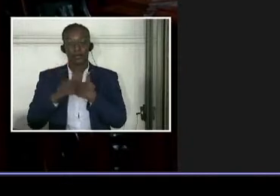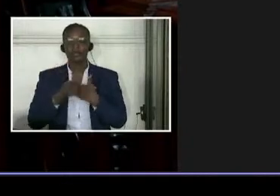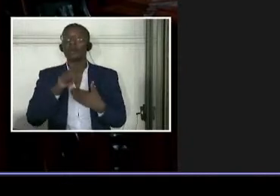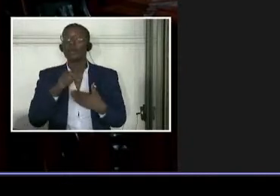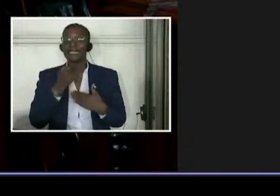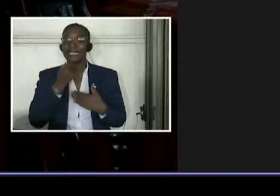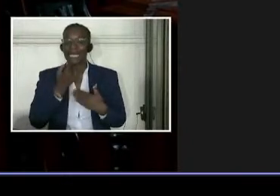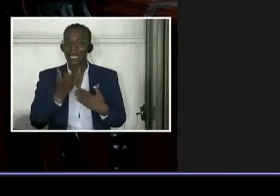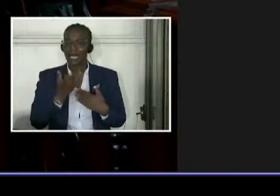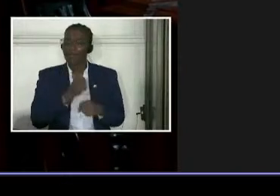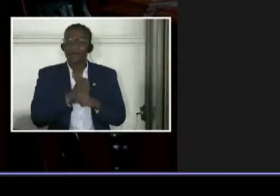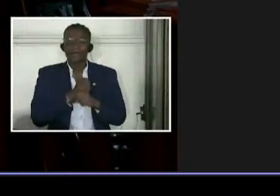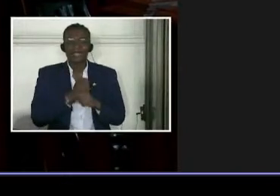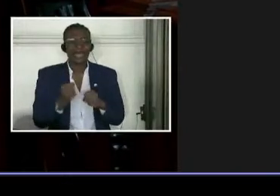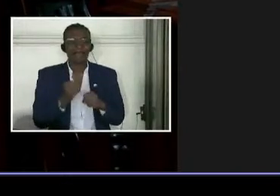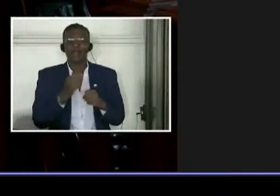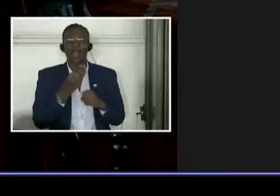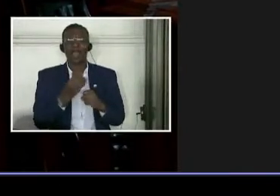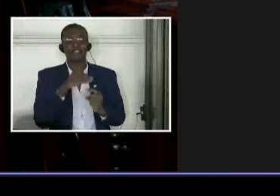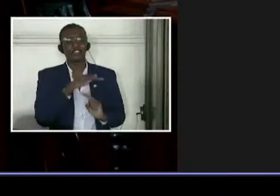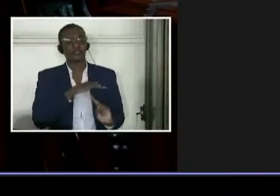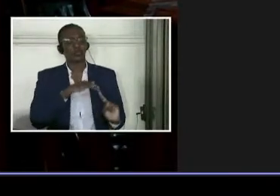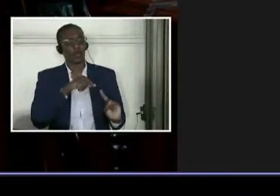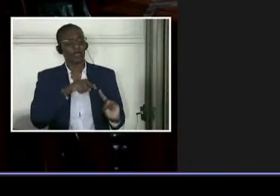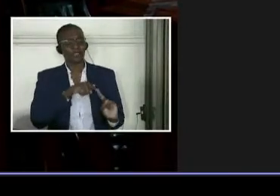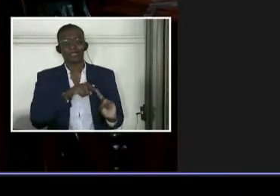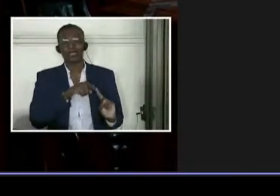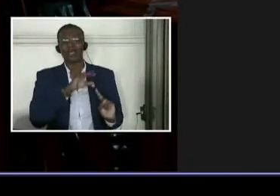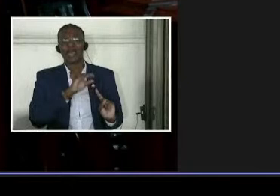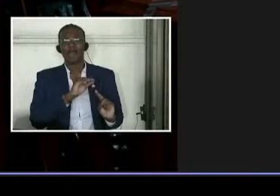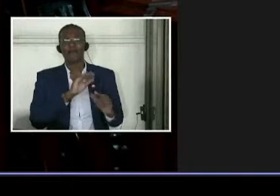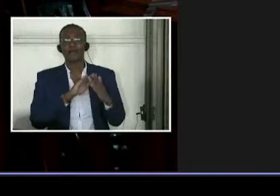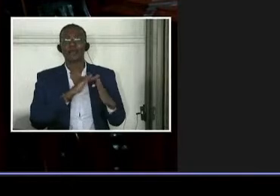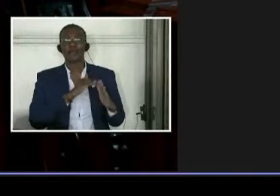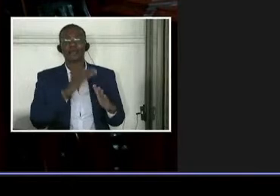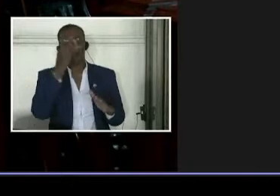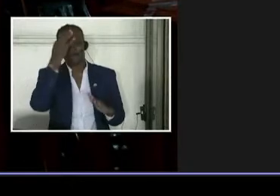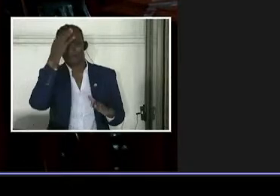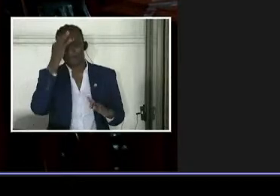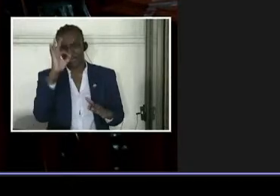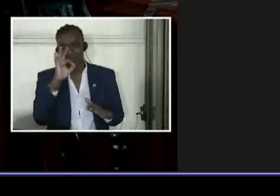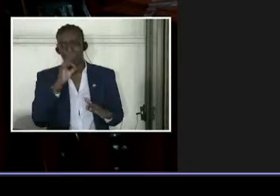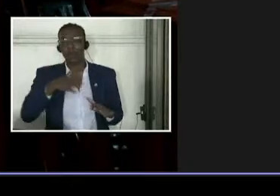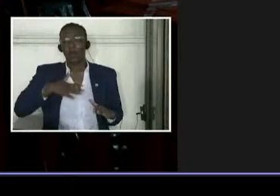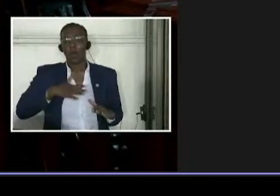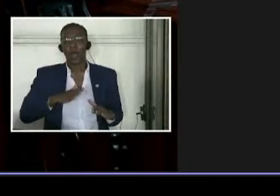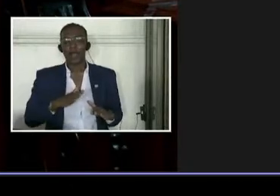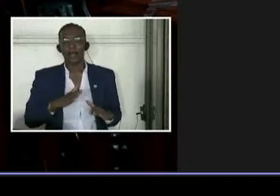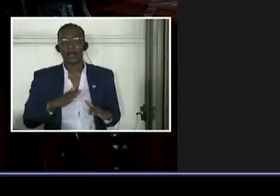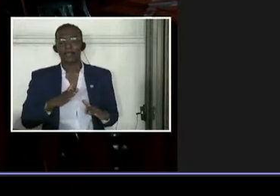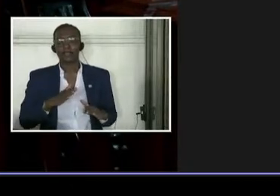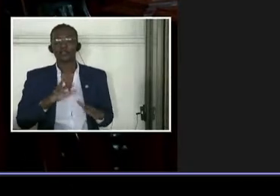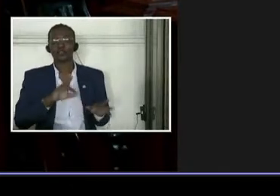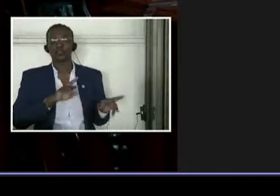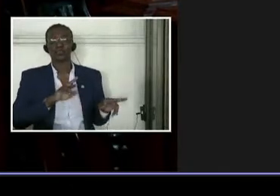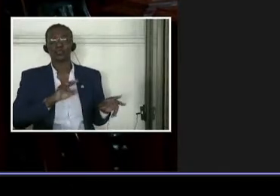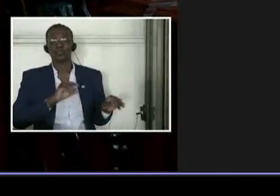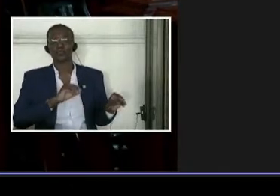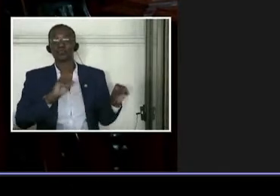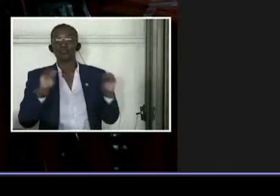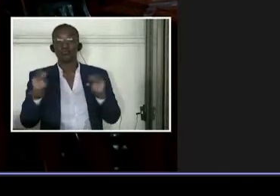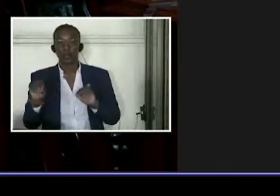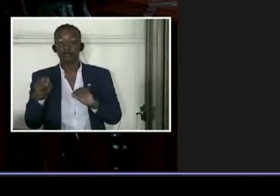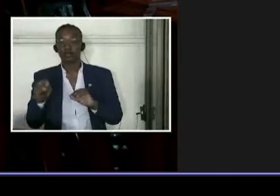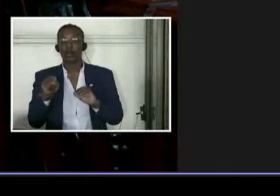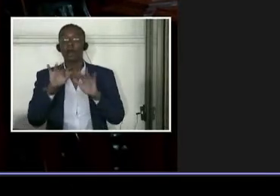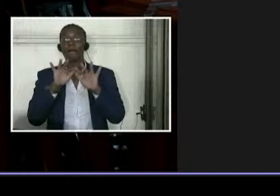that there shouldn't be a situation where, because government wants to locate, to relocate our